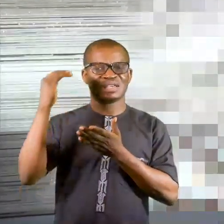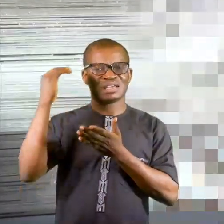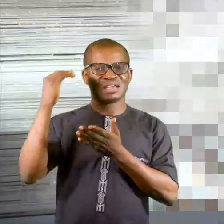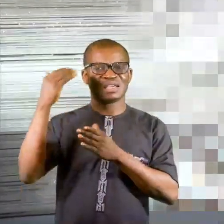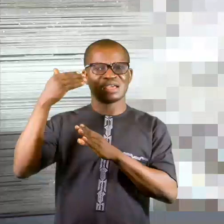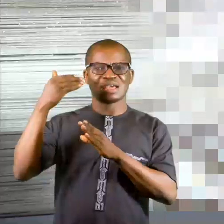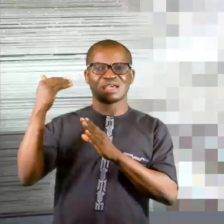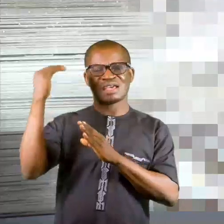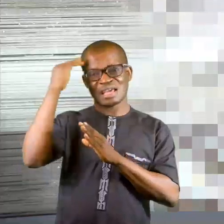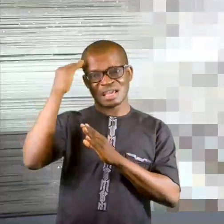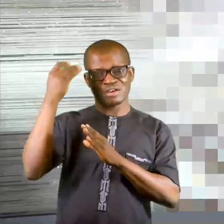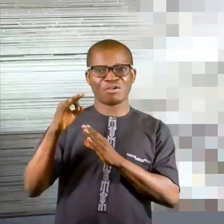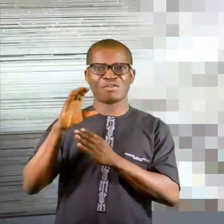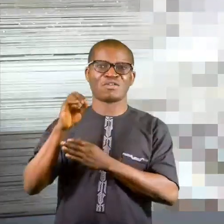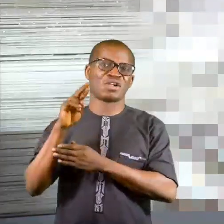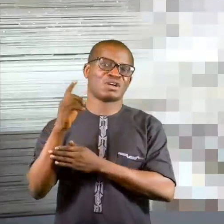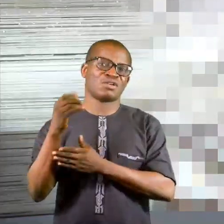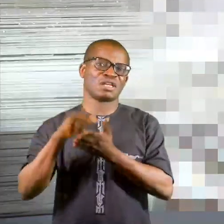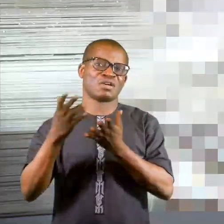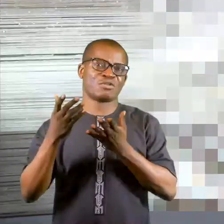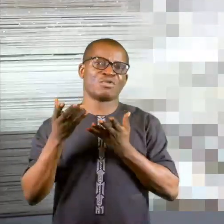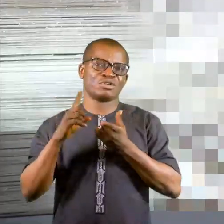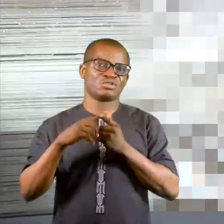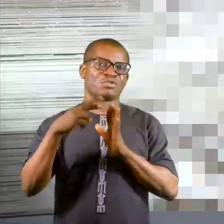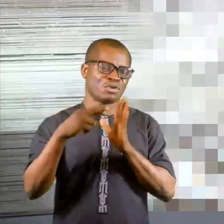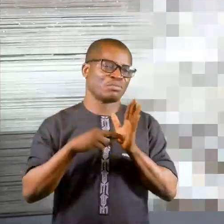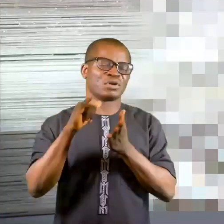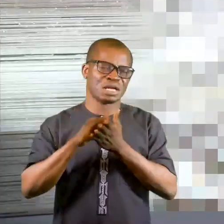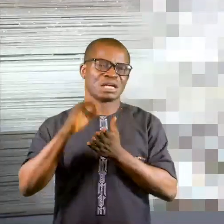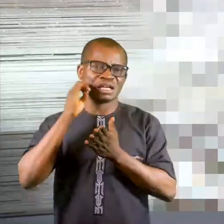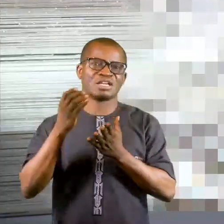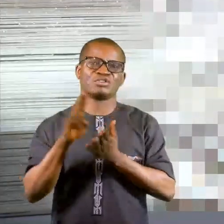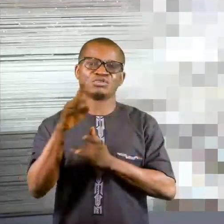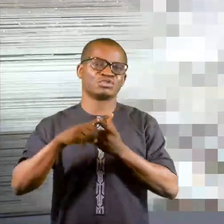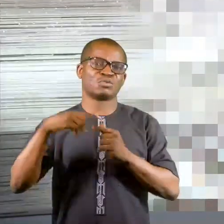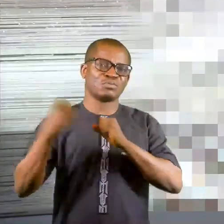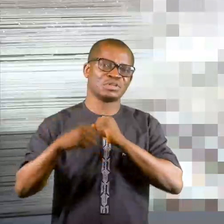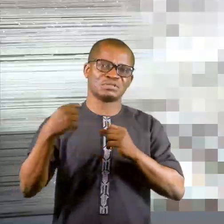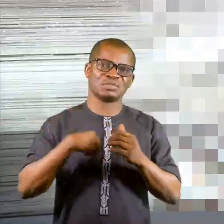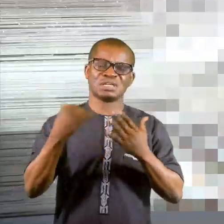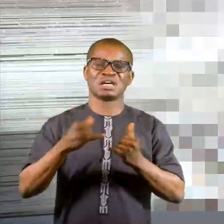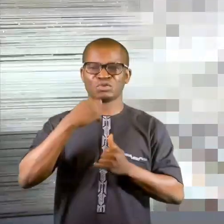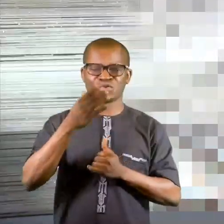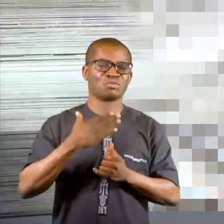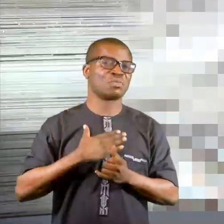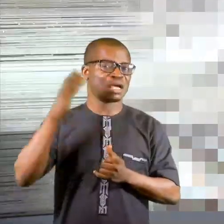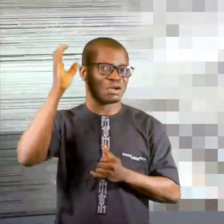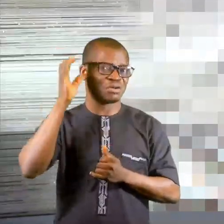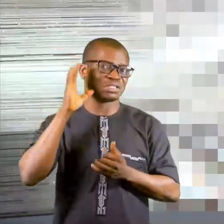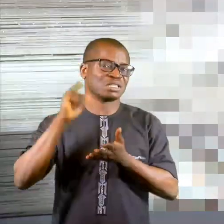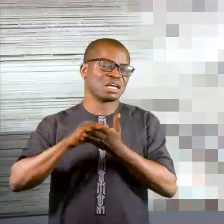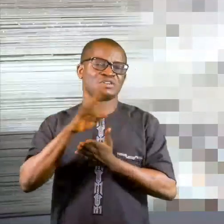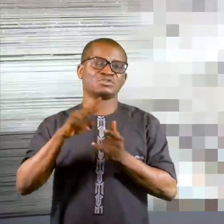office called, that they went to report that they used to beat me. And she now told my cousin